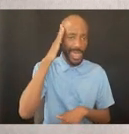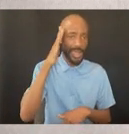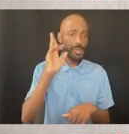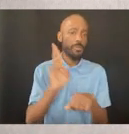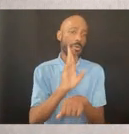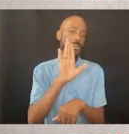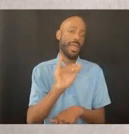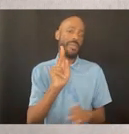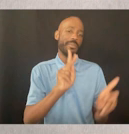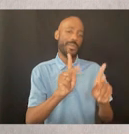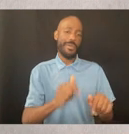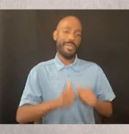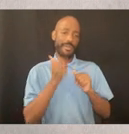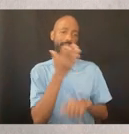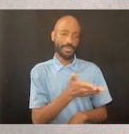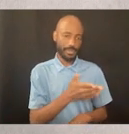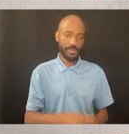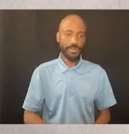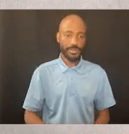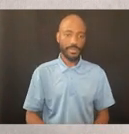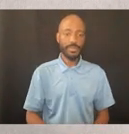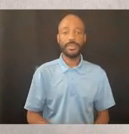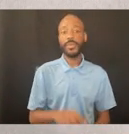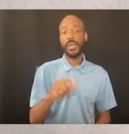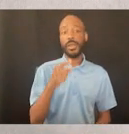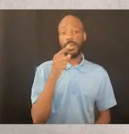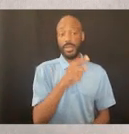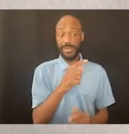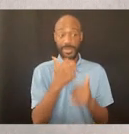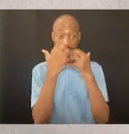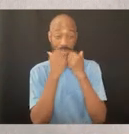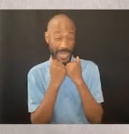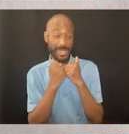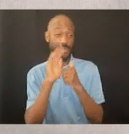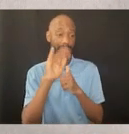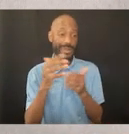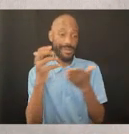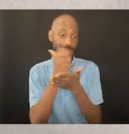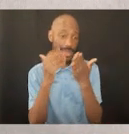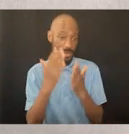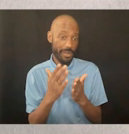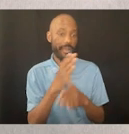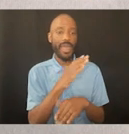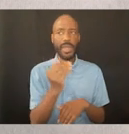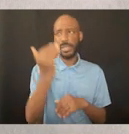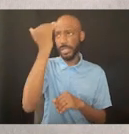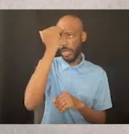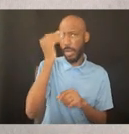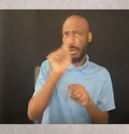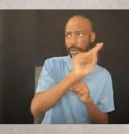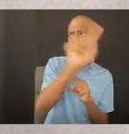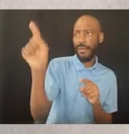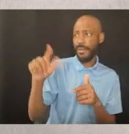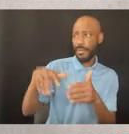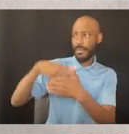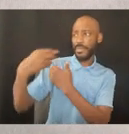note, Warfield hats are prized by some collectors and have become somewhat known beyond the island. However,